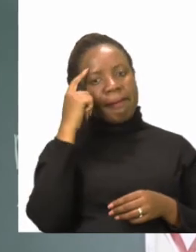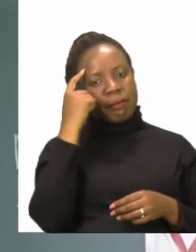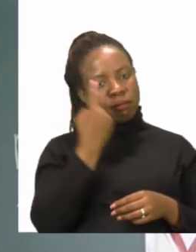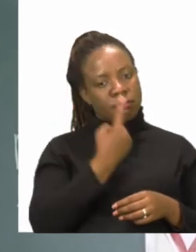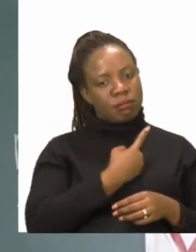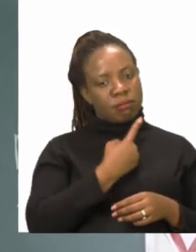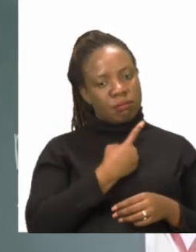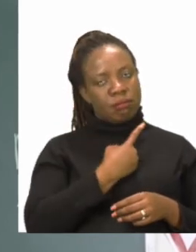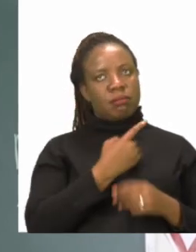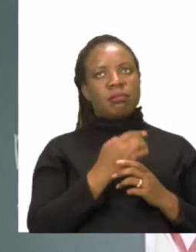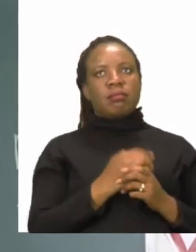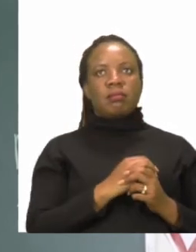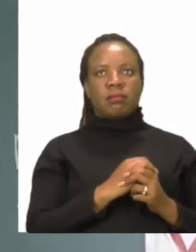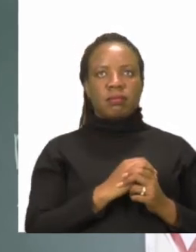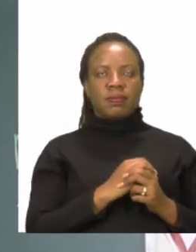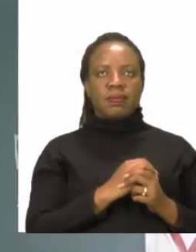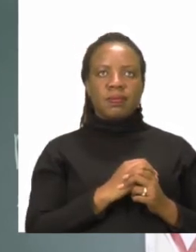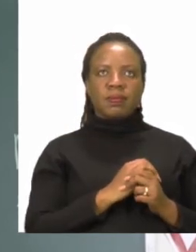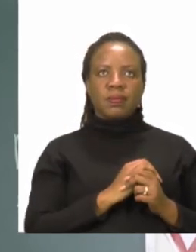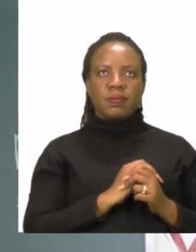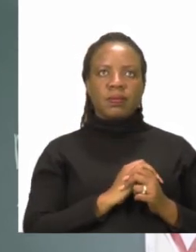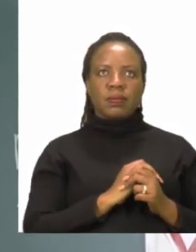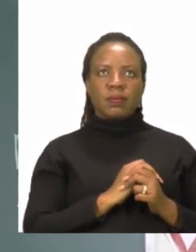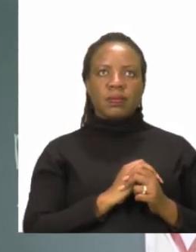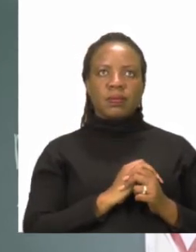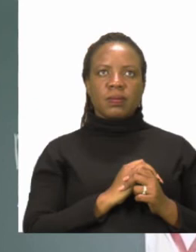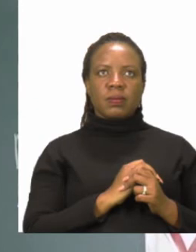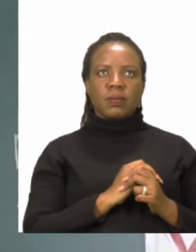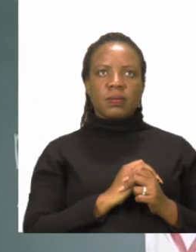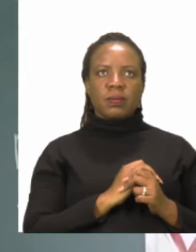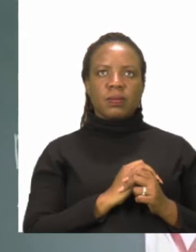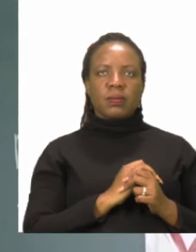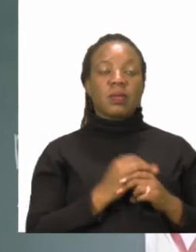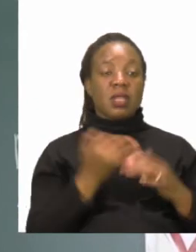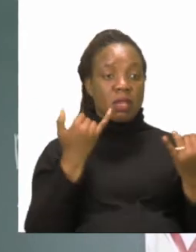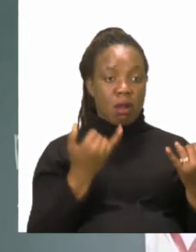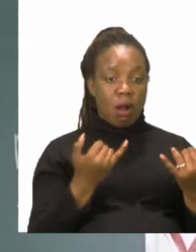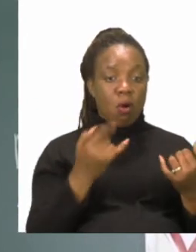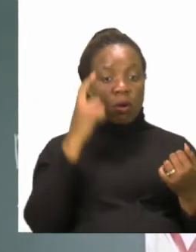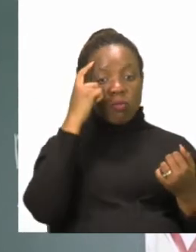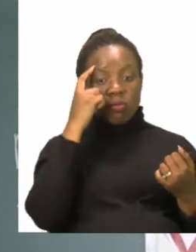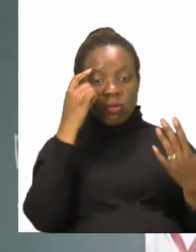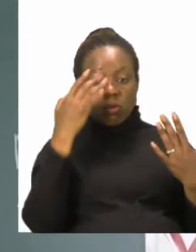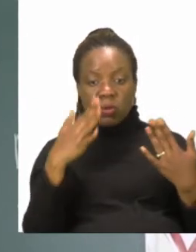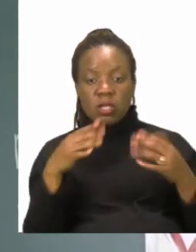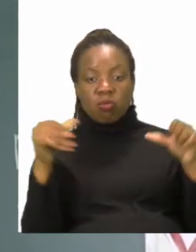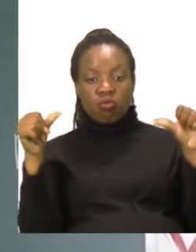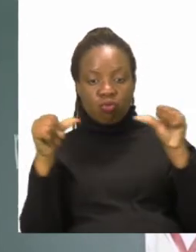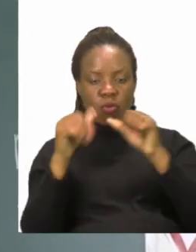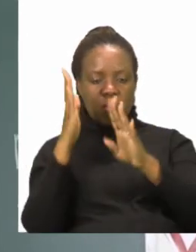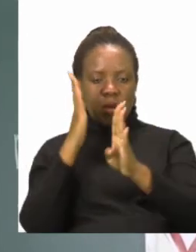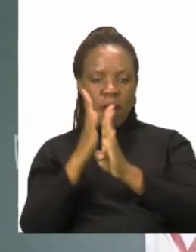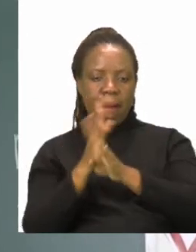I am guessing. So now I will go ahead and measure it to see what is